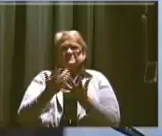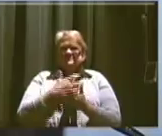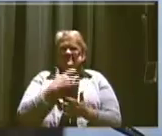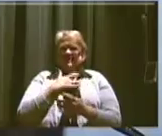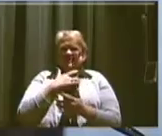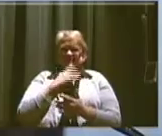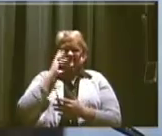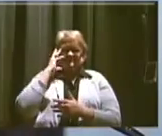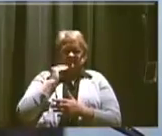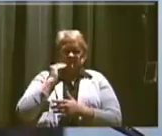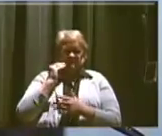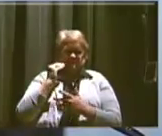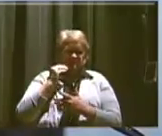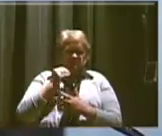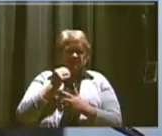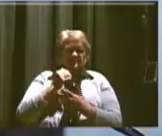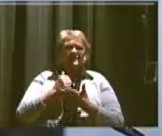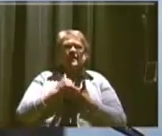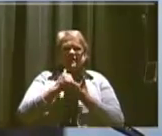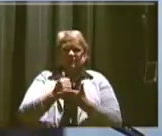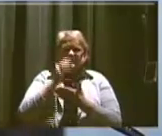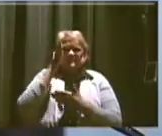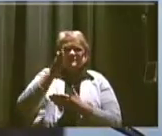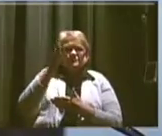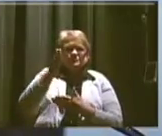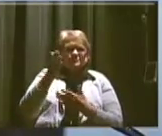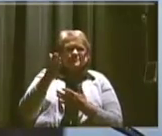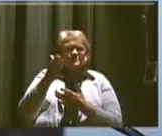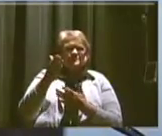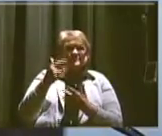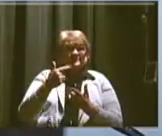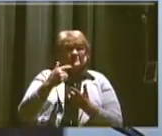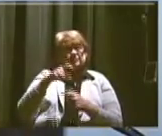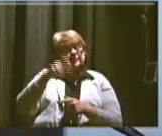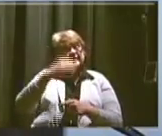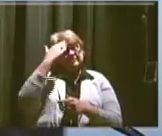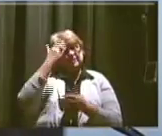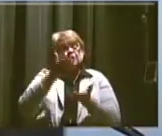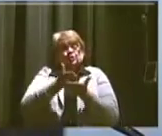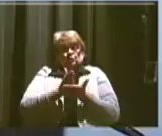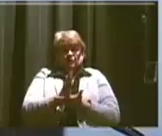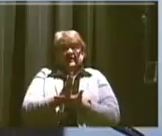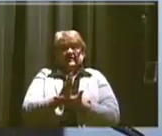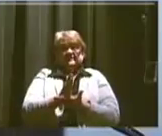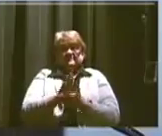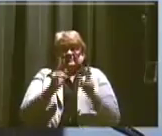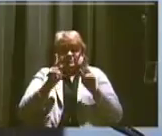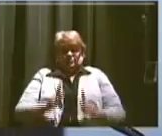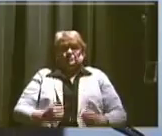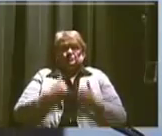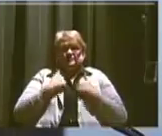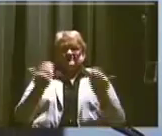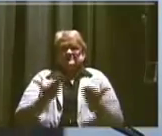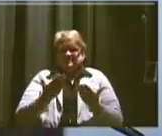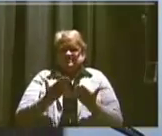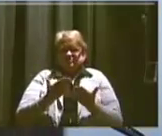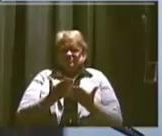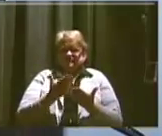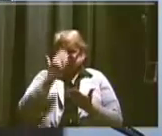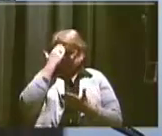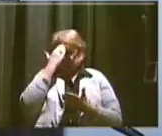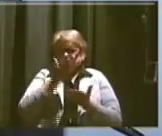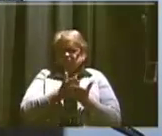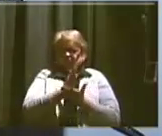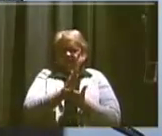this will impact my future because you gotta know your rights as a citizen, and